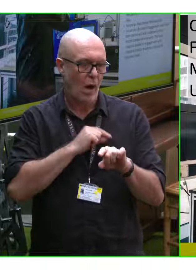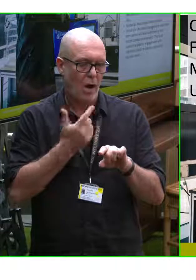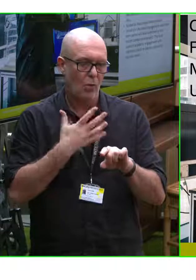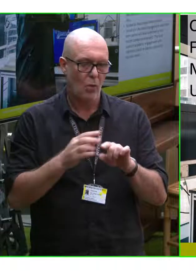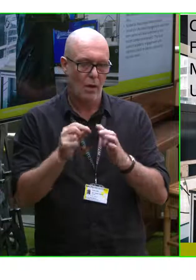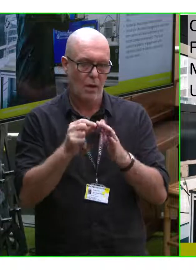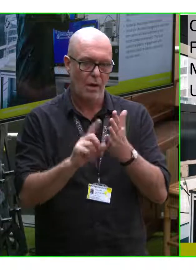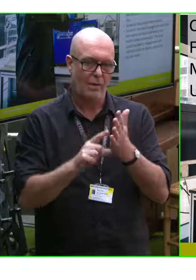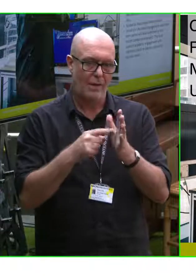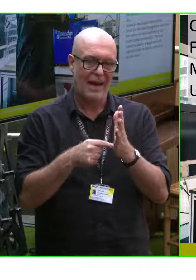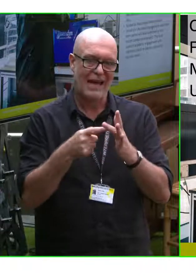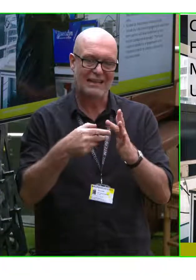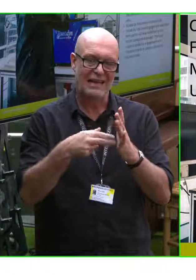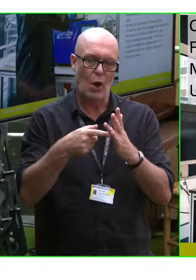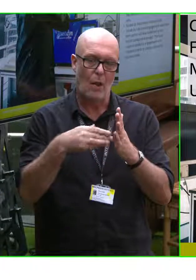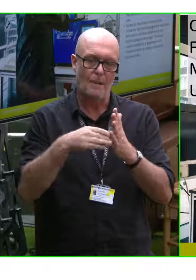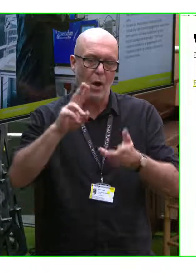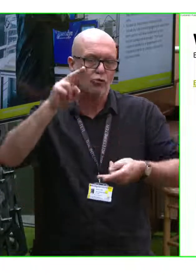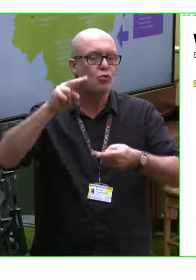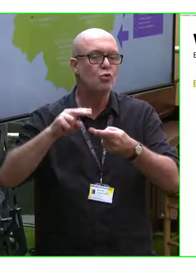is a materials challenge.